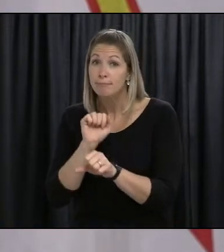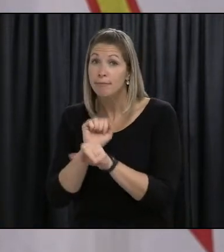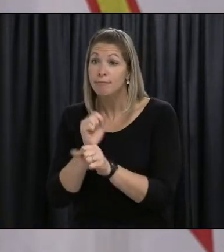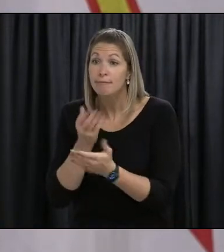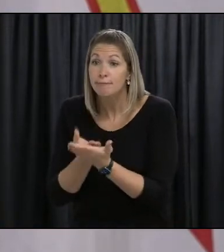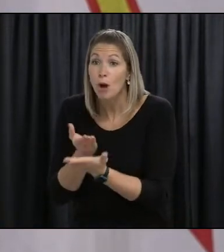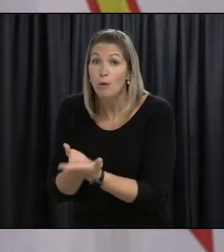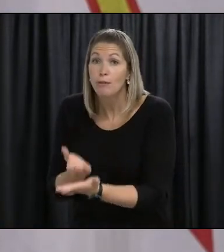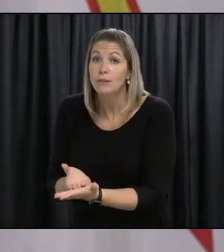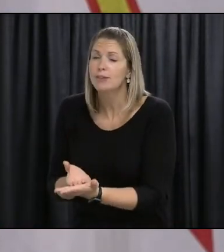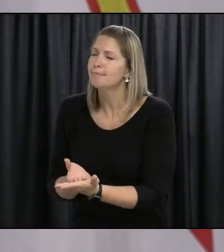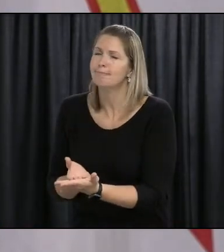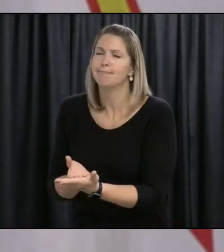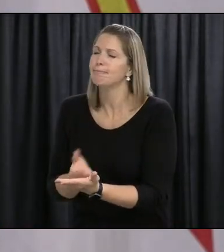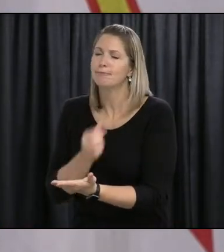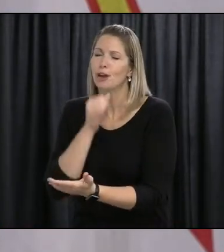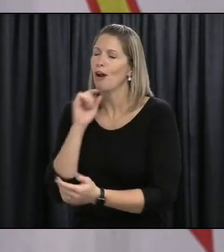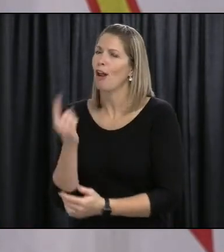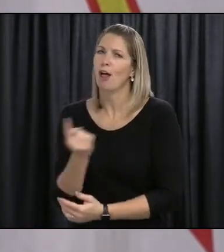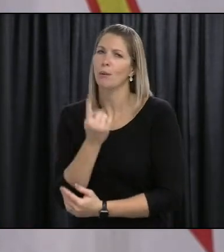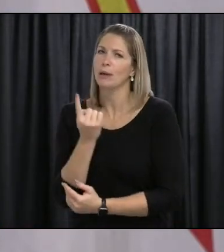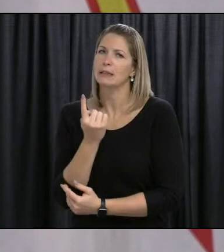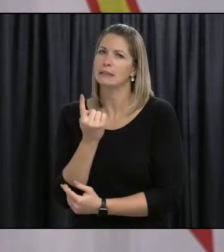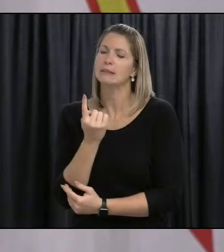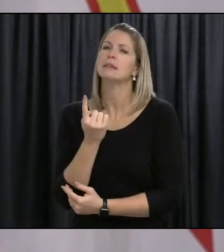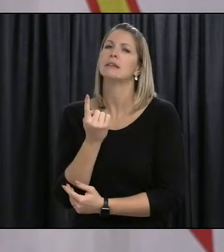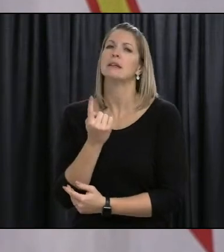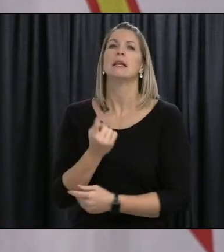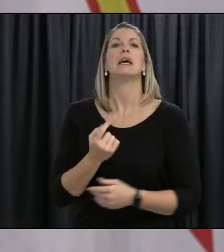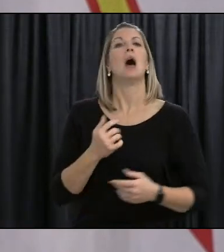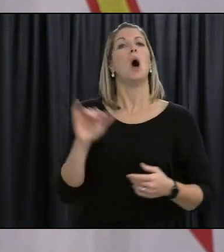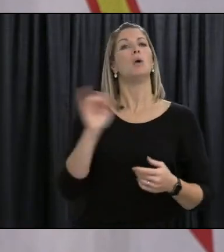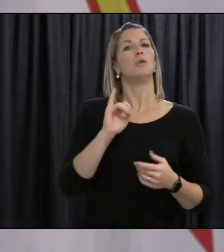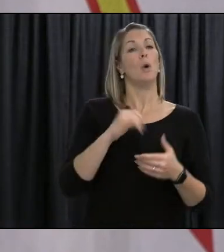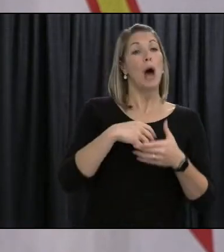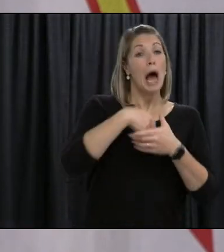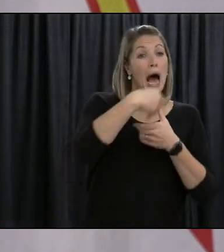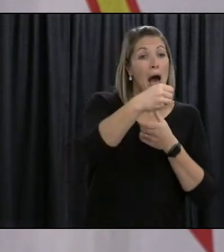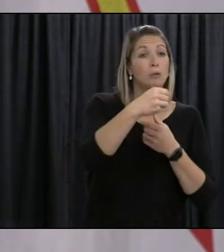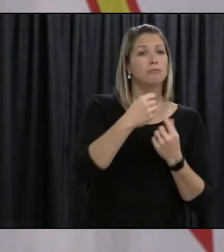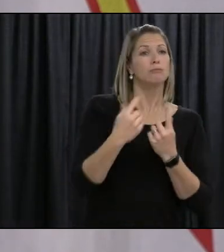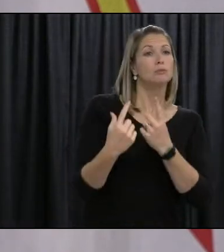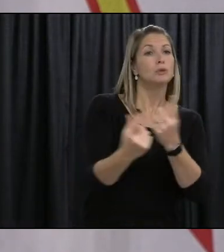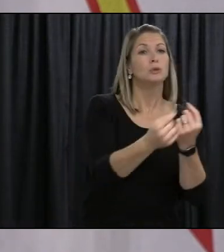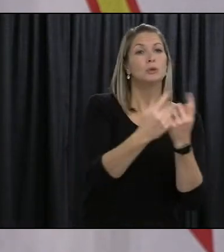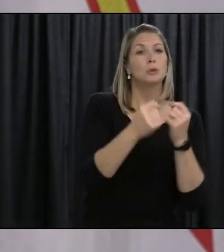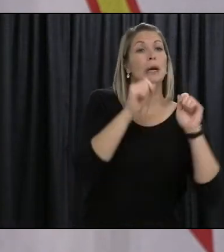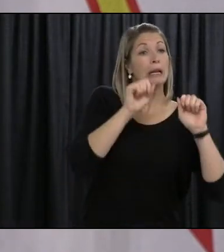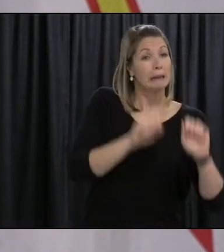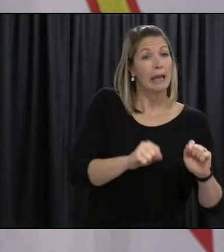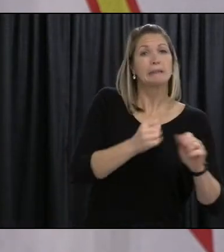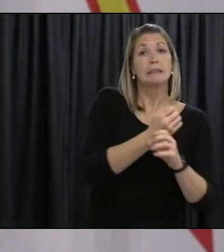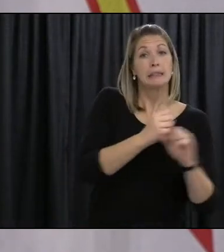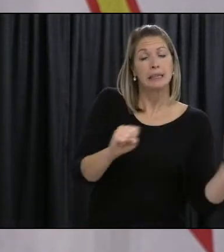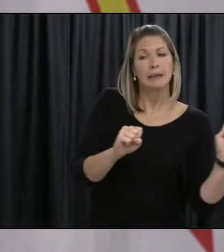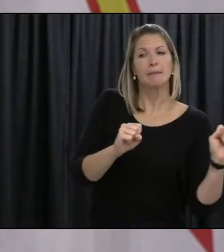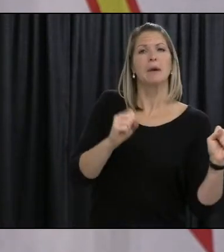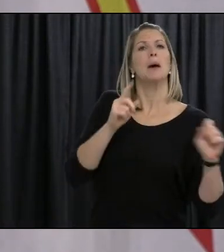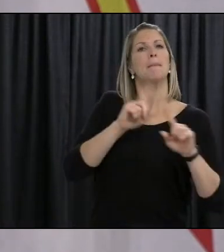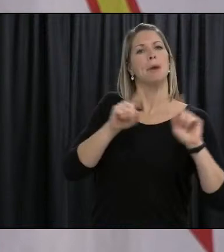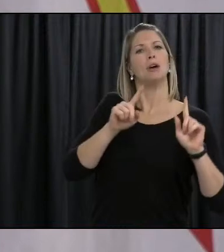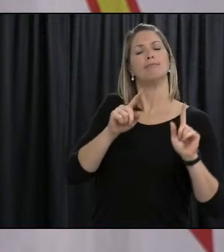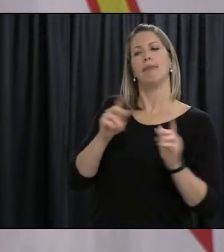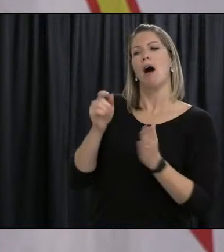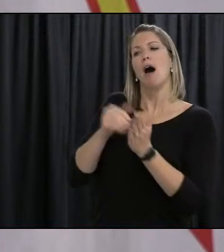times, but there are ways that we can all safely remain active and engaged in our communities while adhering to public health guidelines.